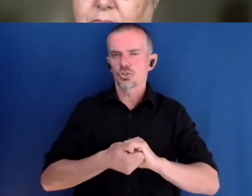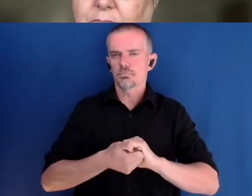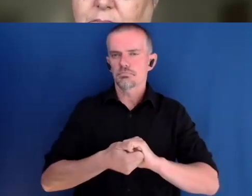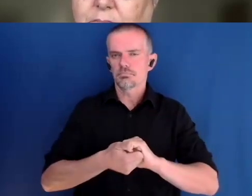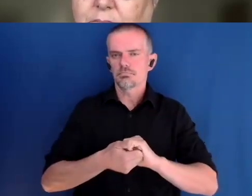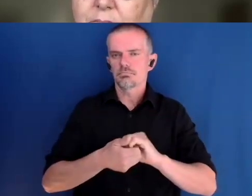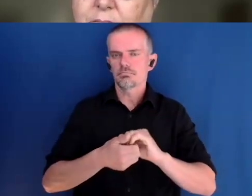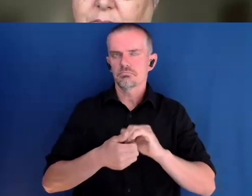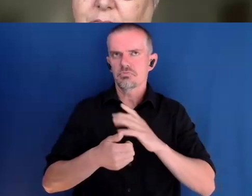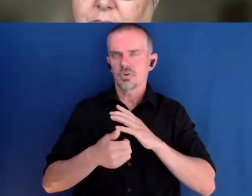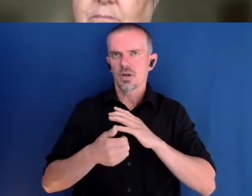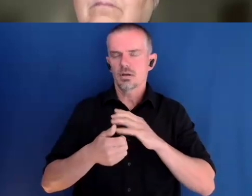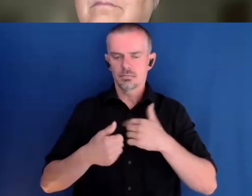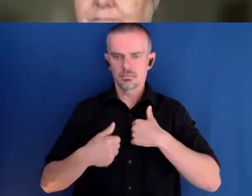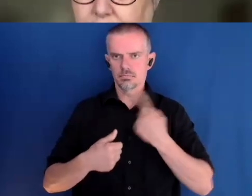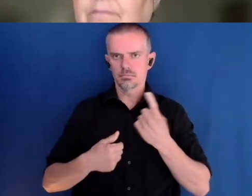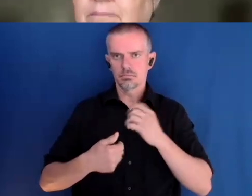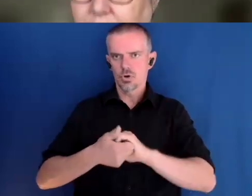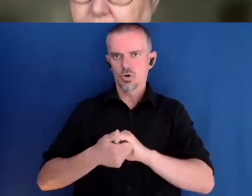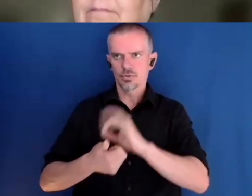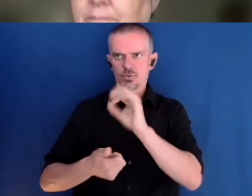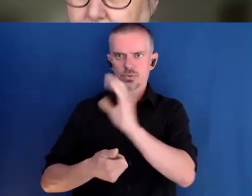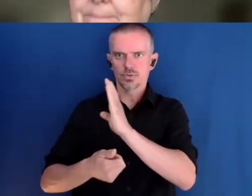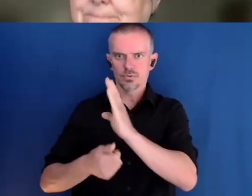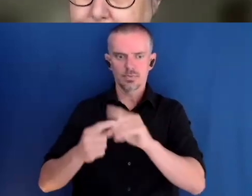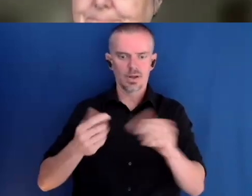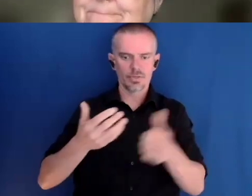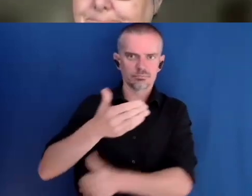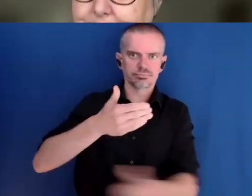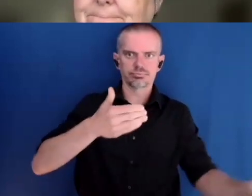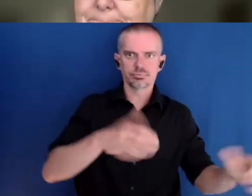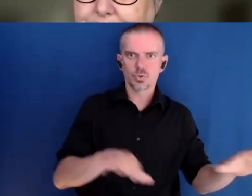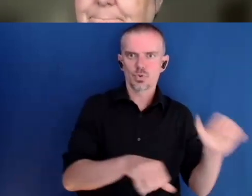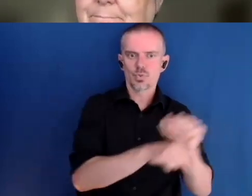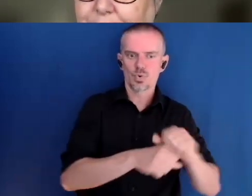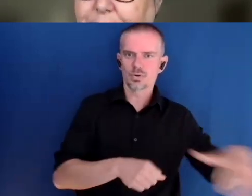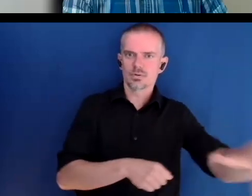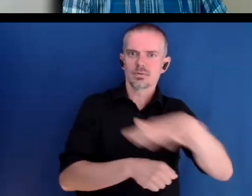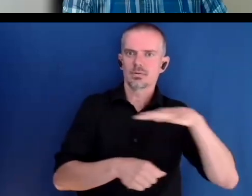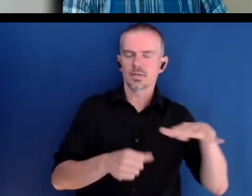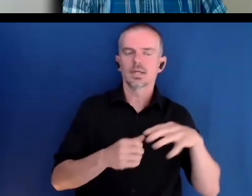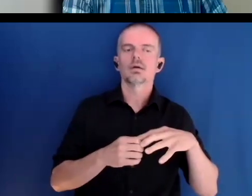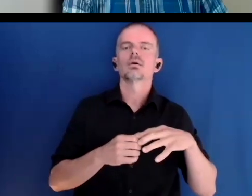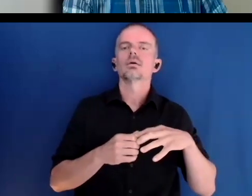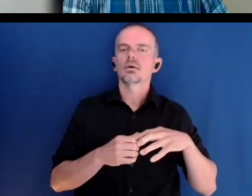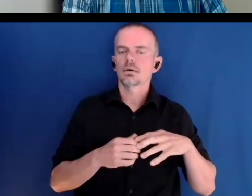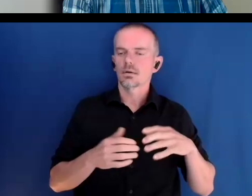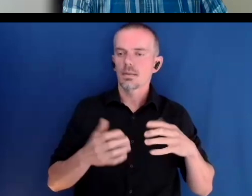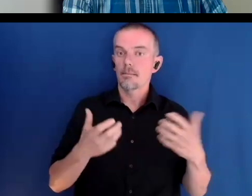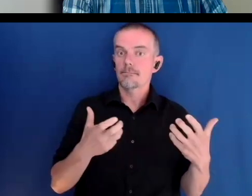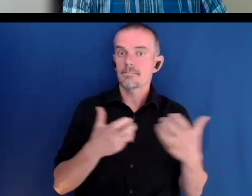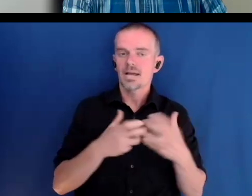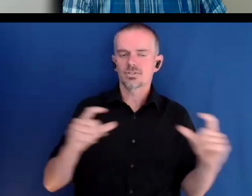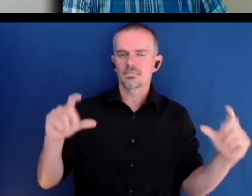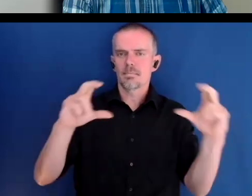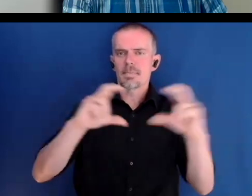the agreement is what everyone's doing, within that landscape now. And now the ability to match changes fundamentally, because it doesn't